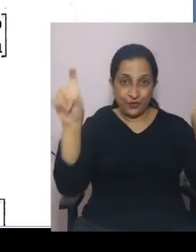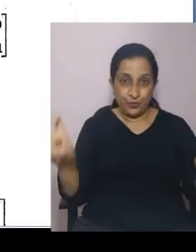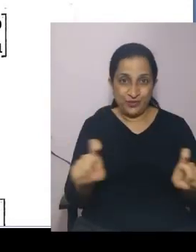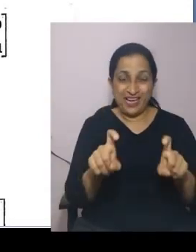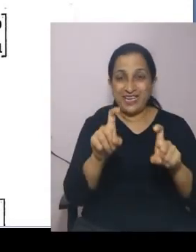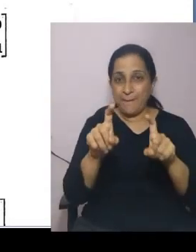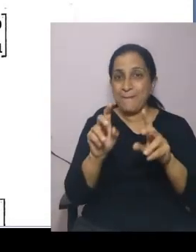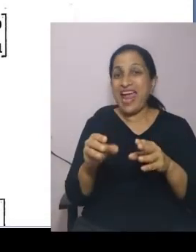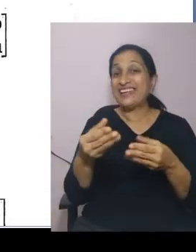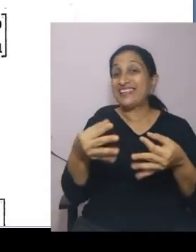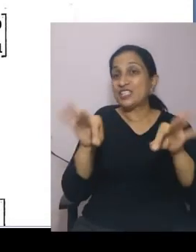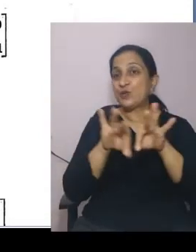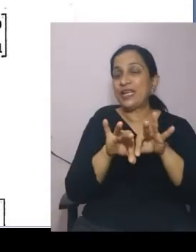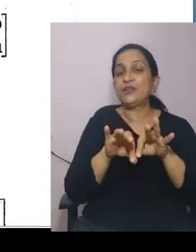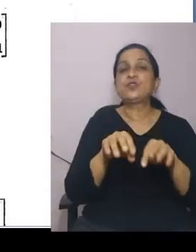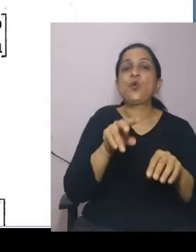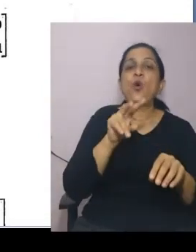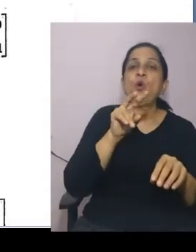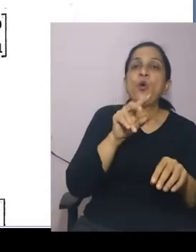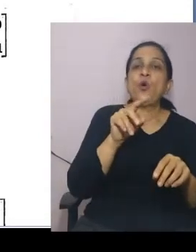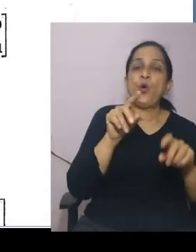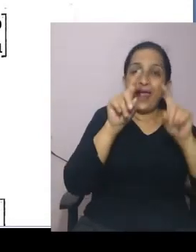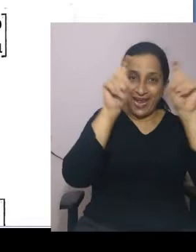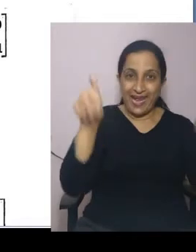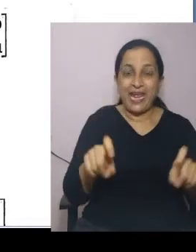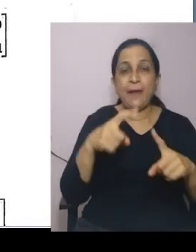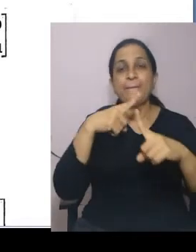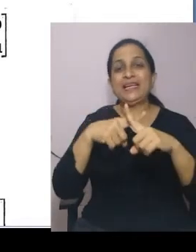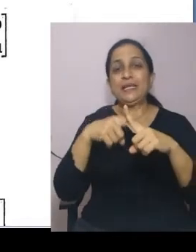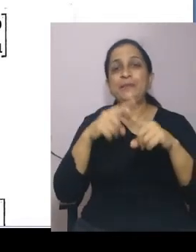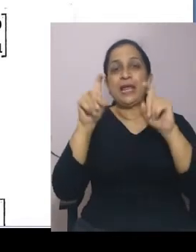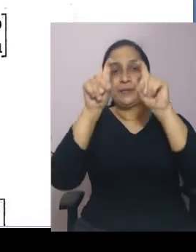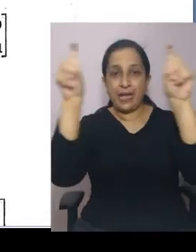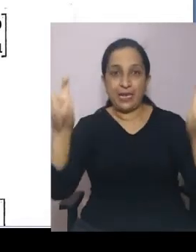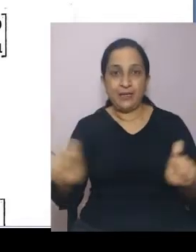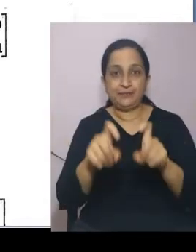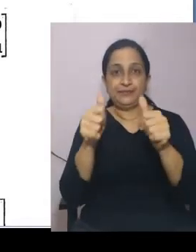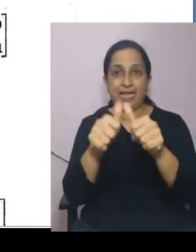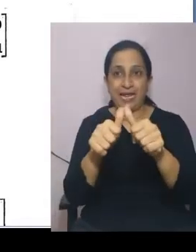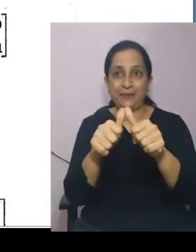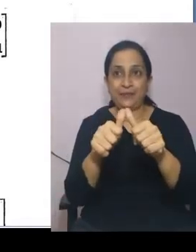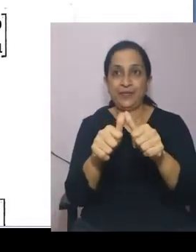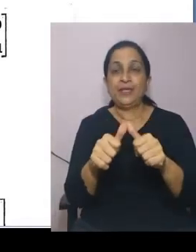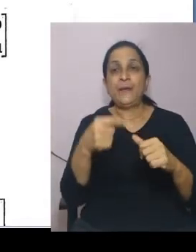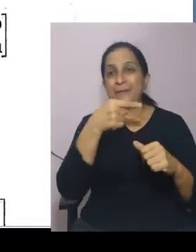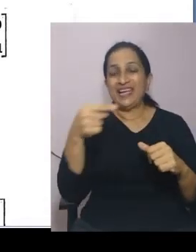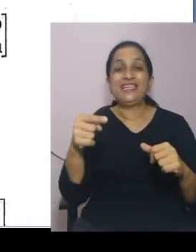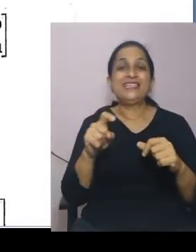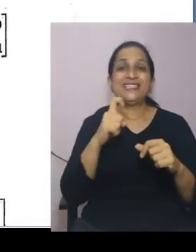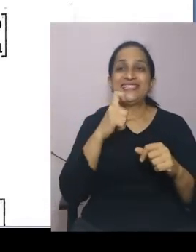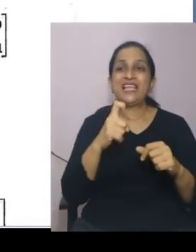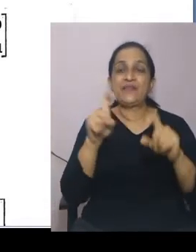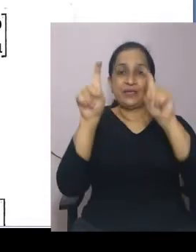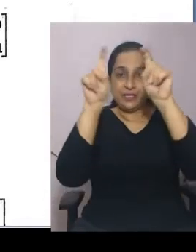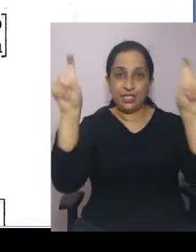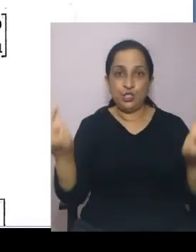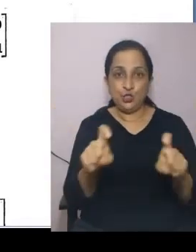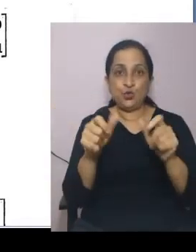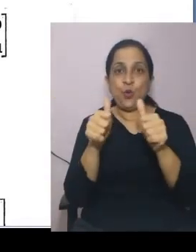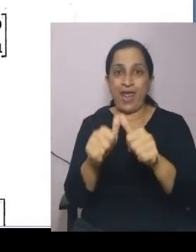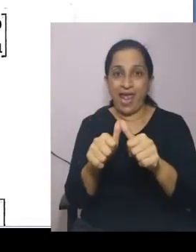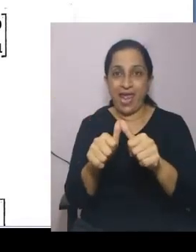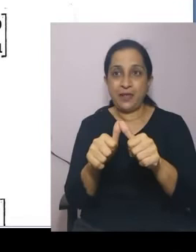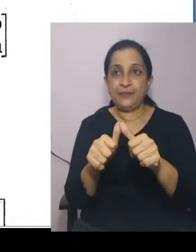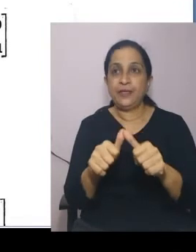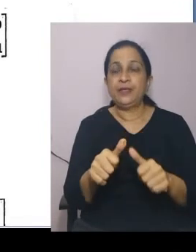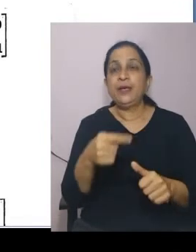matrix they are given, that 2 times A into A minus 7 times same matrix and minus